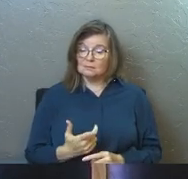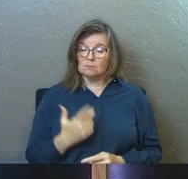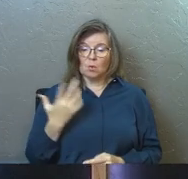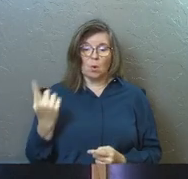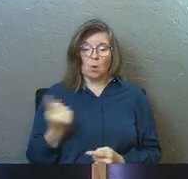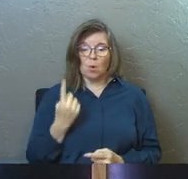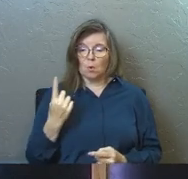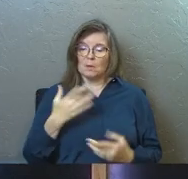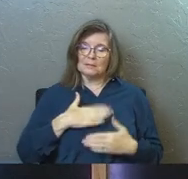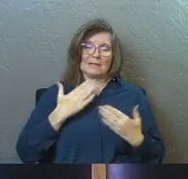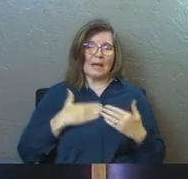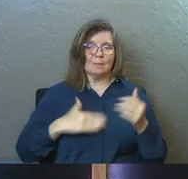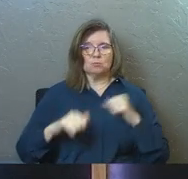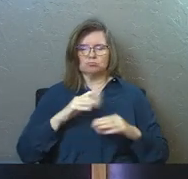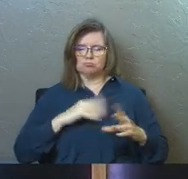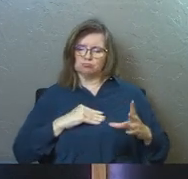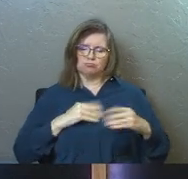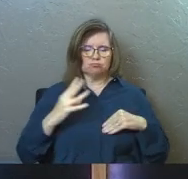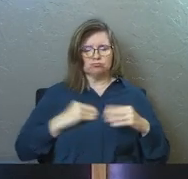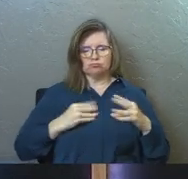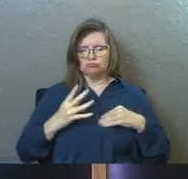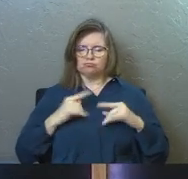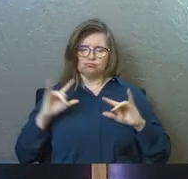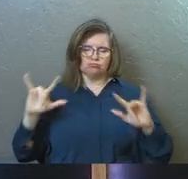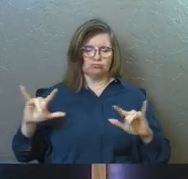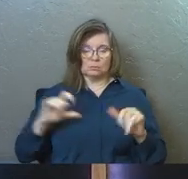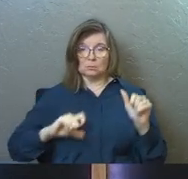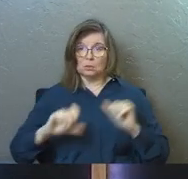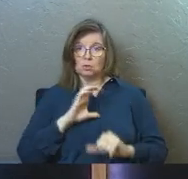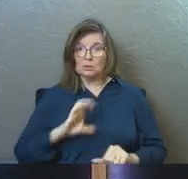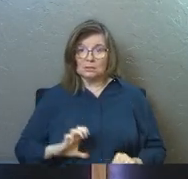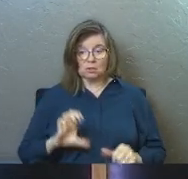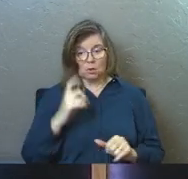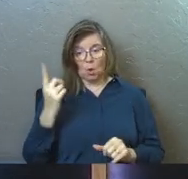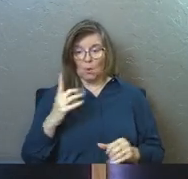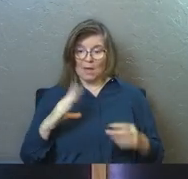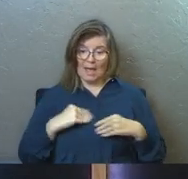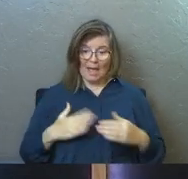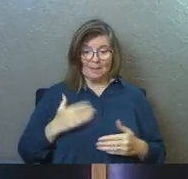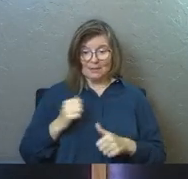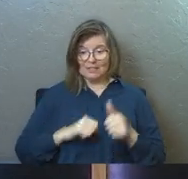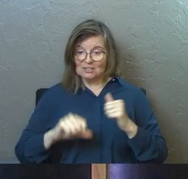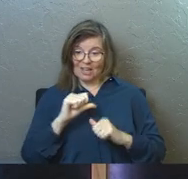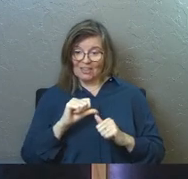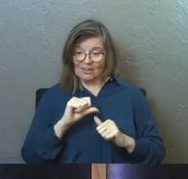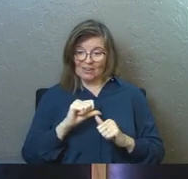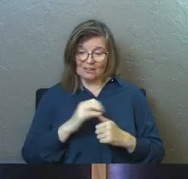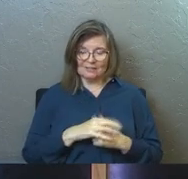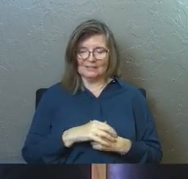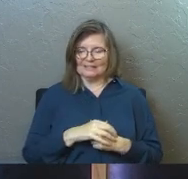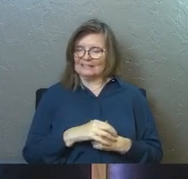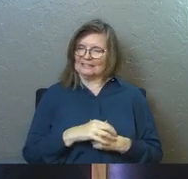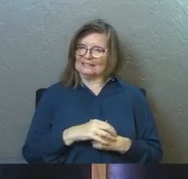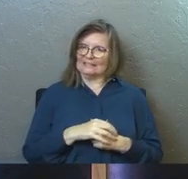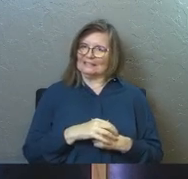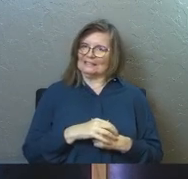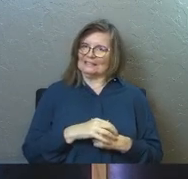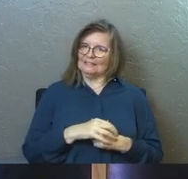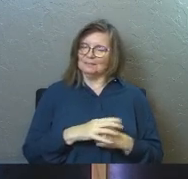probably always happy with each other, right? Because they were Christians. And aren't Christians always happy with each other?